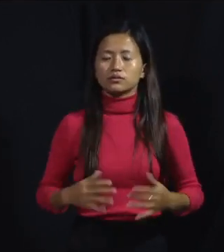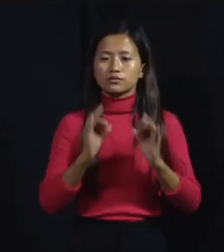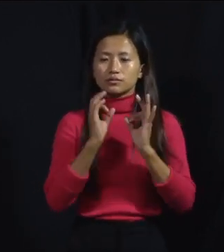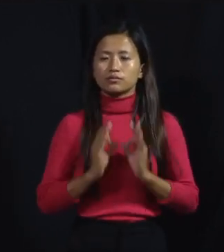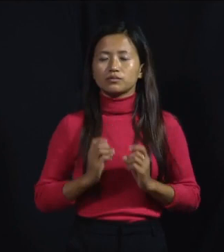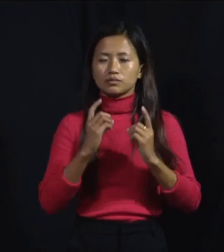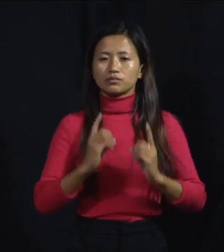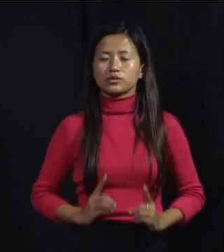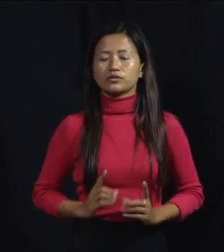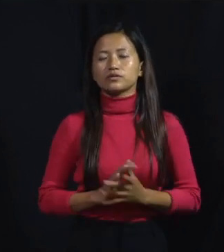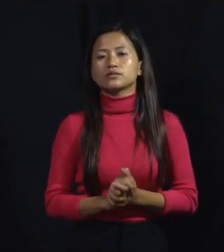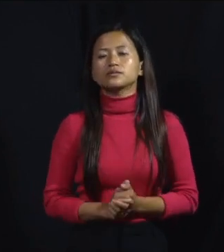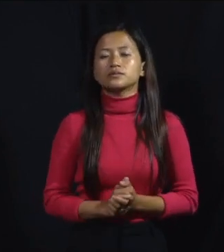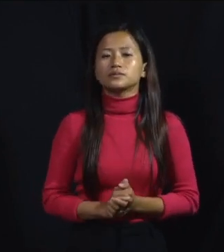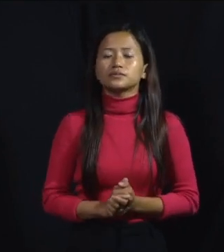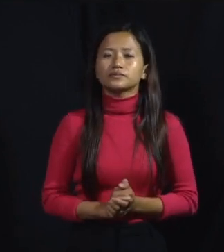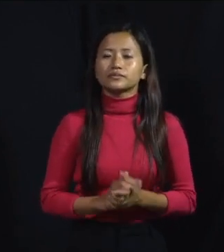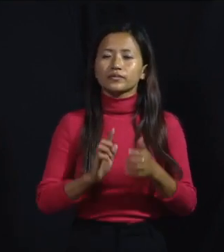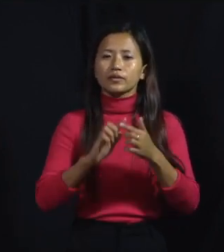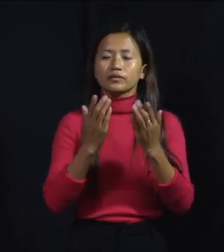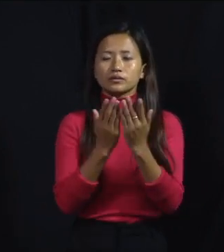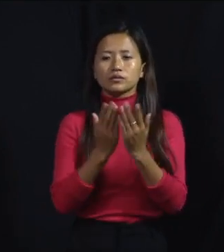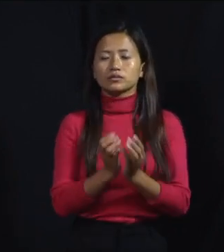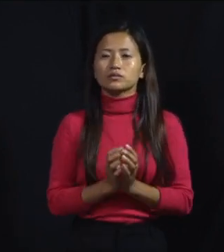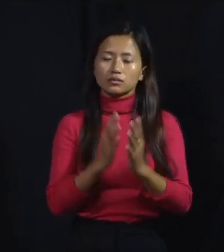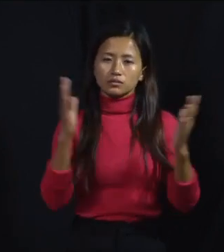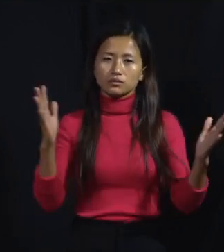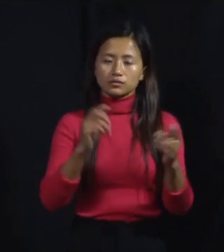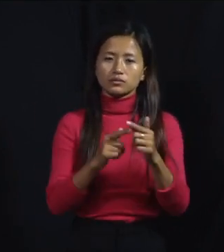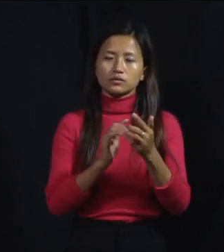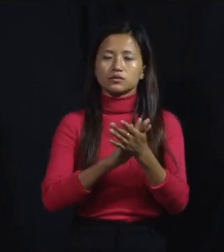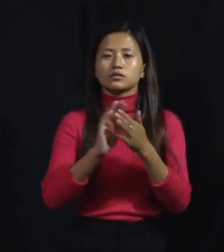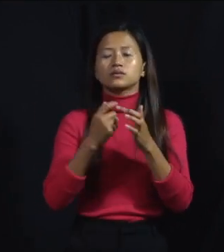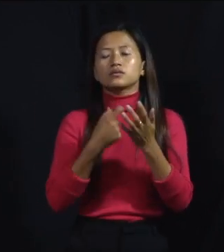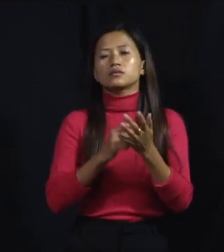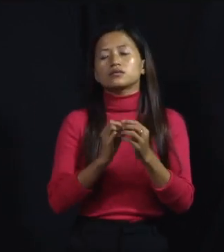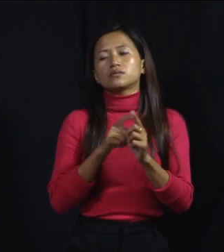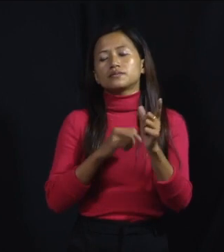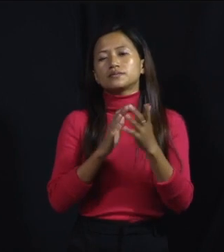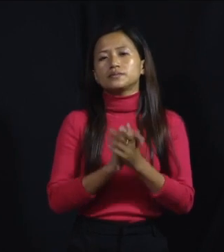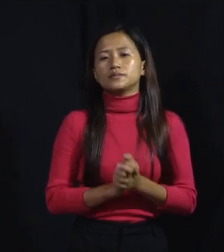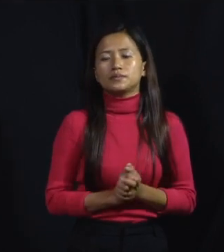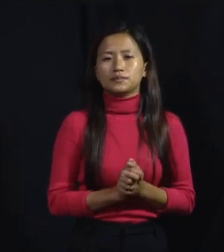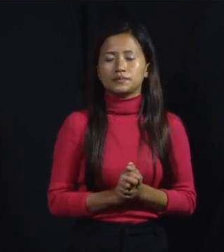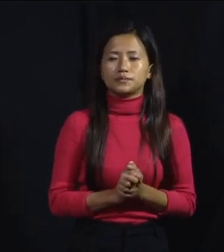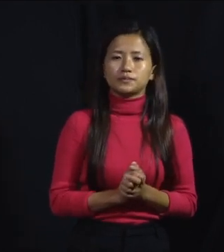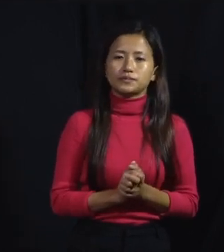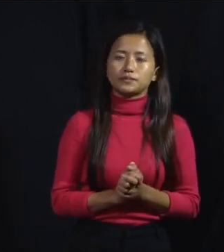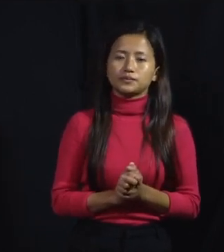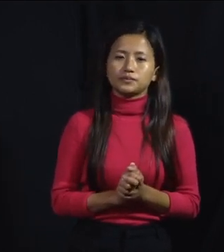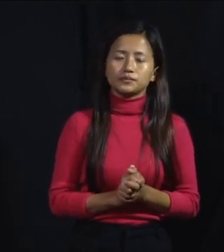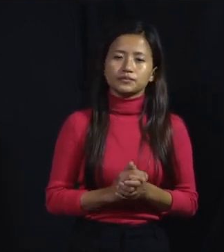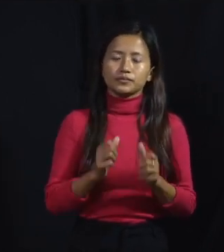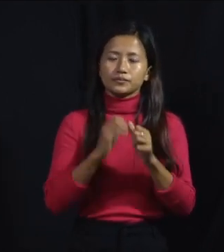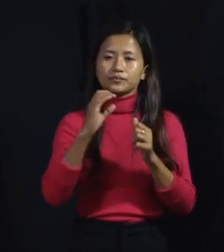behavior. That is why we, in education, we also study a lot of theories and findings. Okay, so according to a